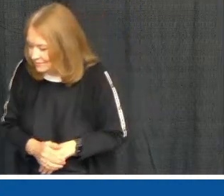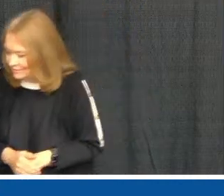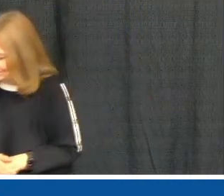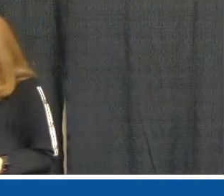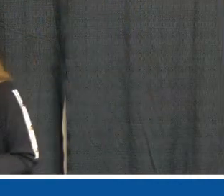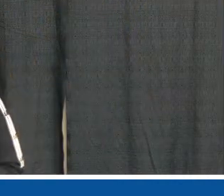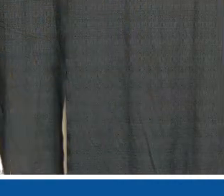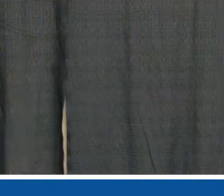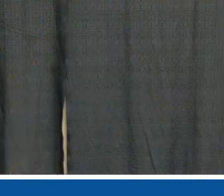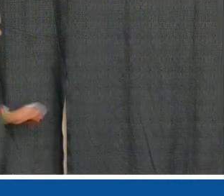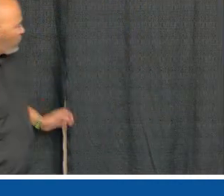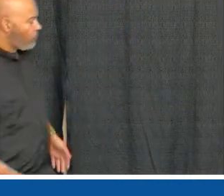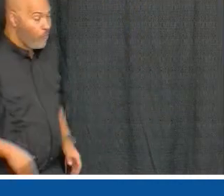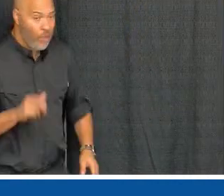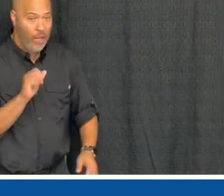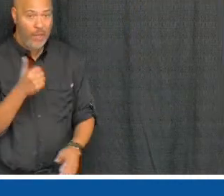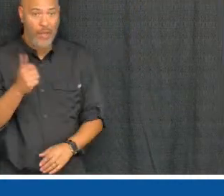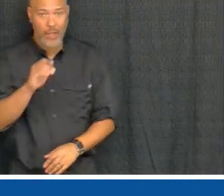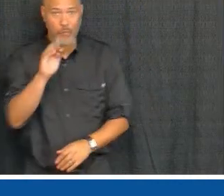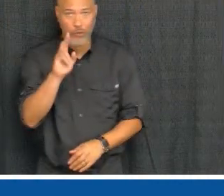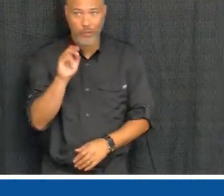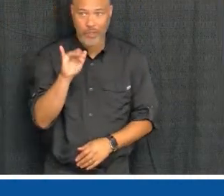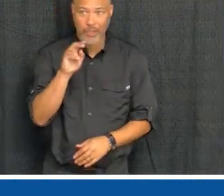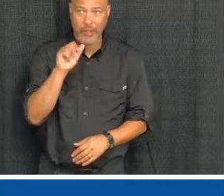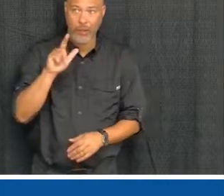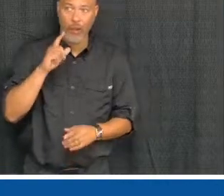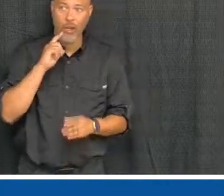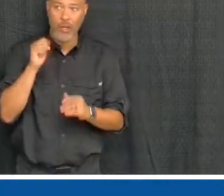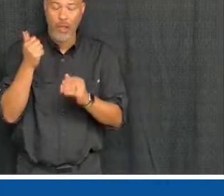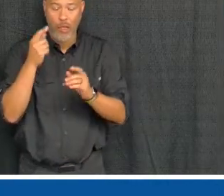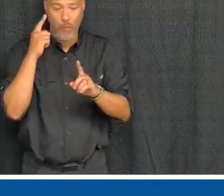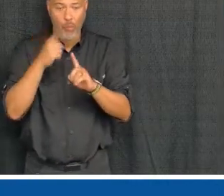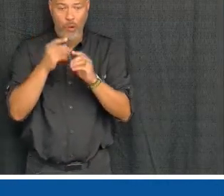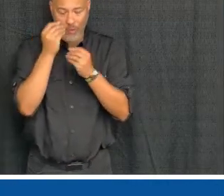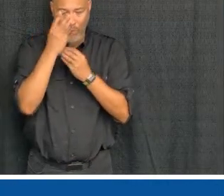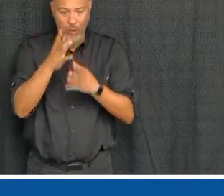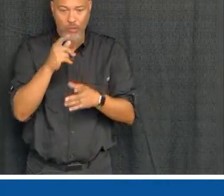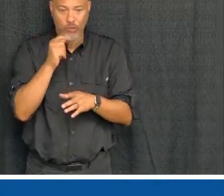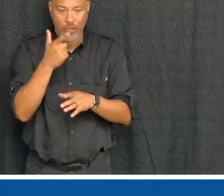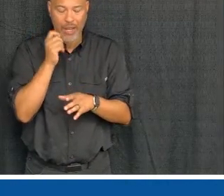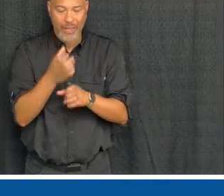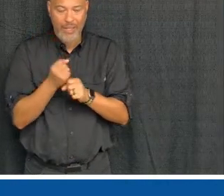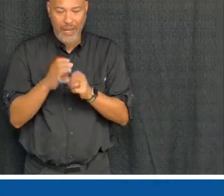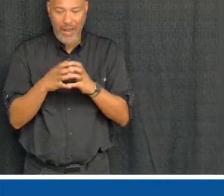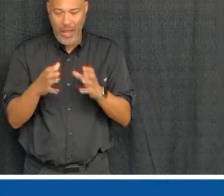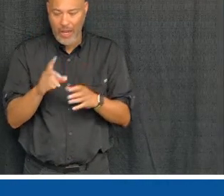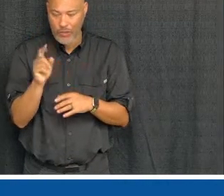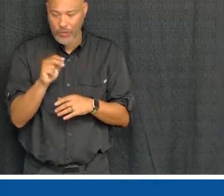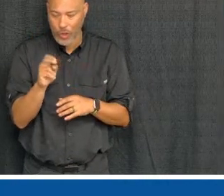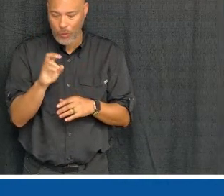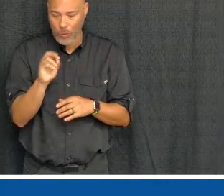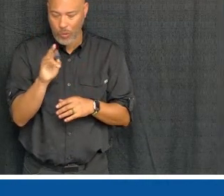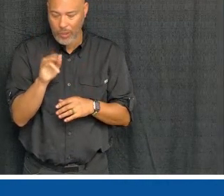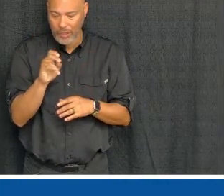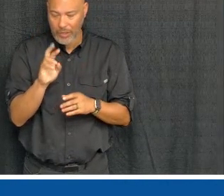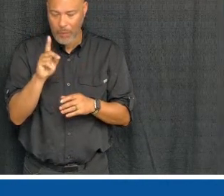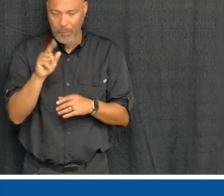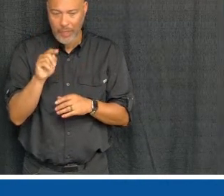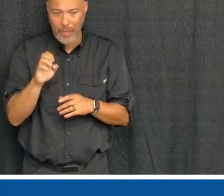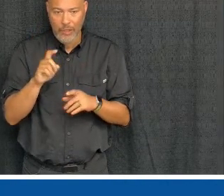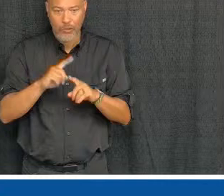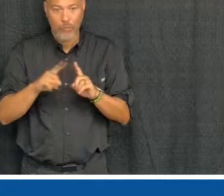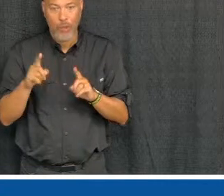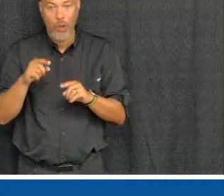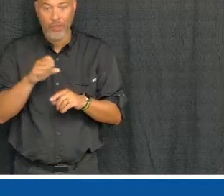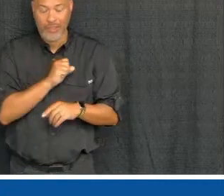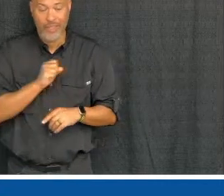Okay, anything else, Mr. Tyndall? Just a quick point of information, because the council doesn't get a lot of zoning ordinance updates. Though the